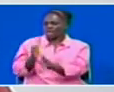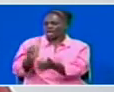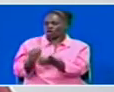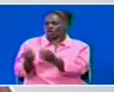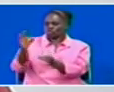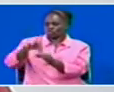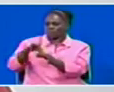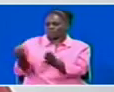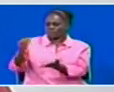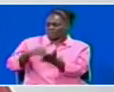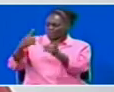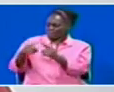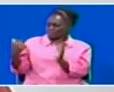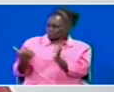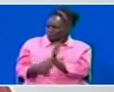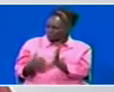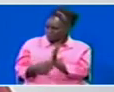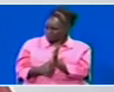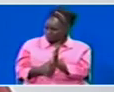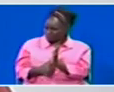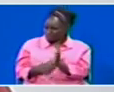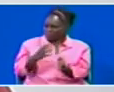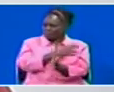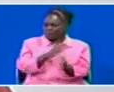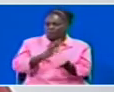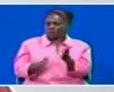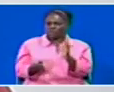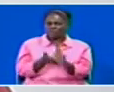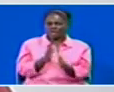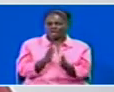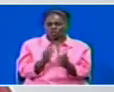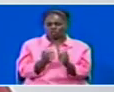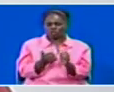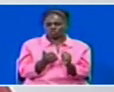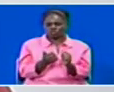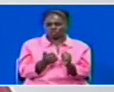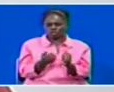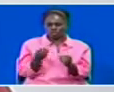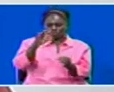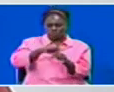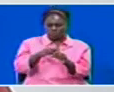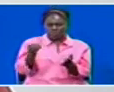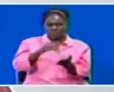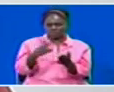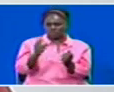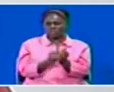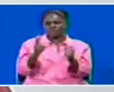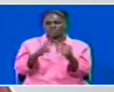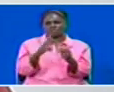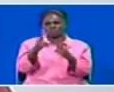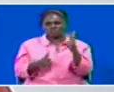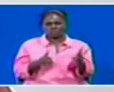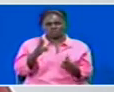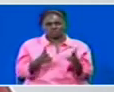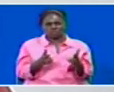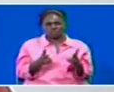without a runoff. But the problem is, if they go to power without a runoff, they are in 2017 and 2022. And that